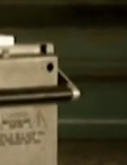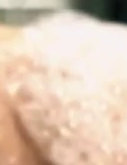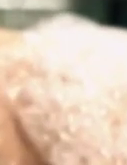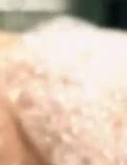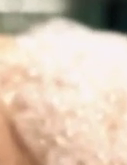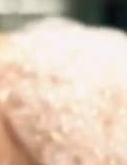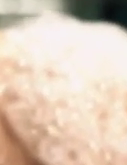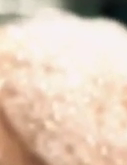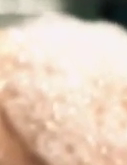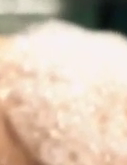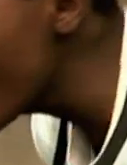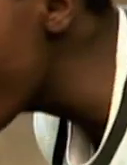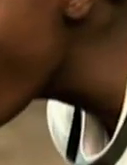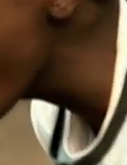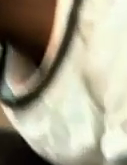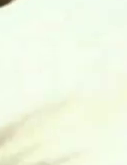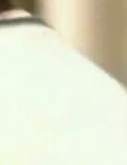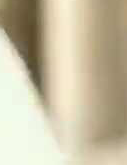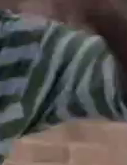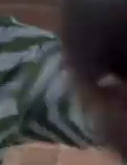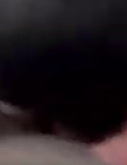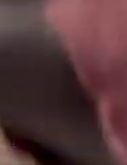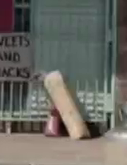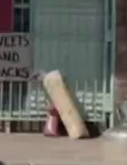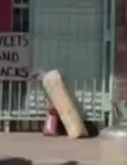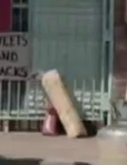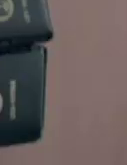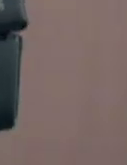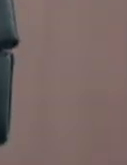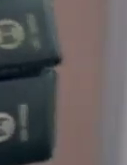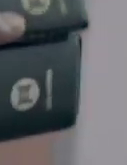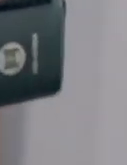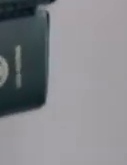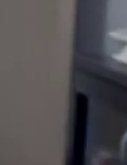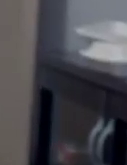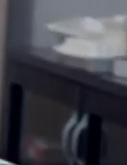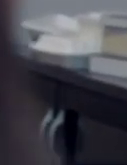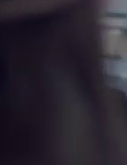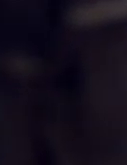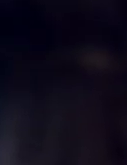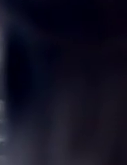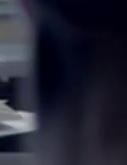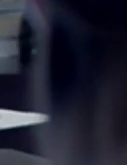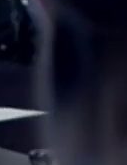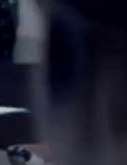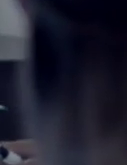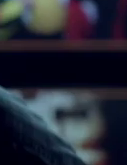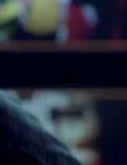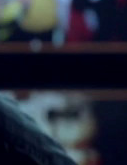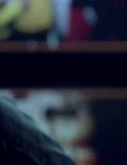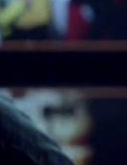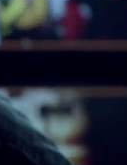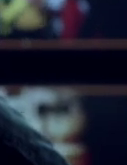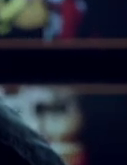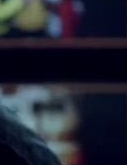you informed, educated, and entertained. For us, it's not a job, it's a